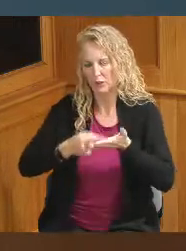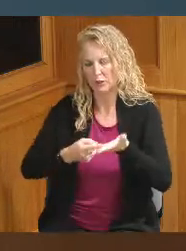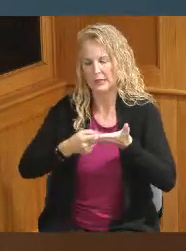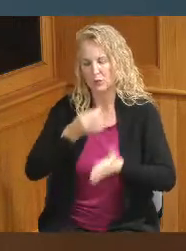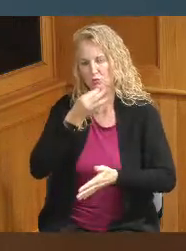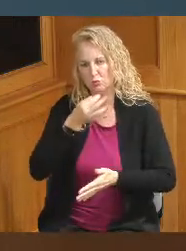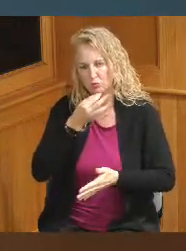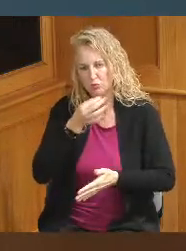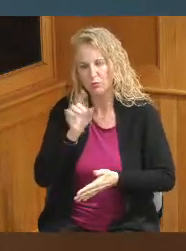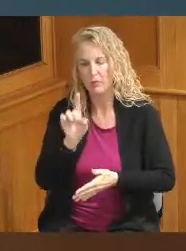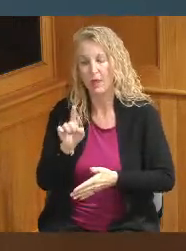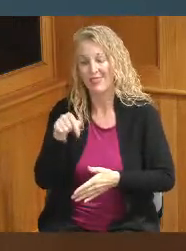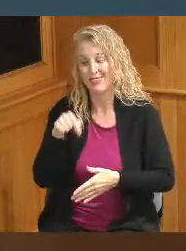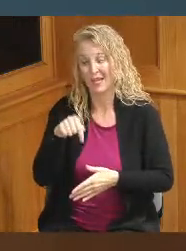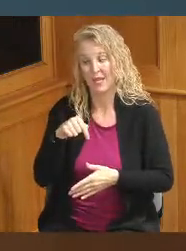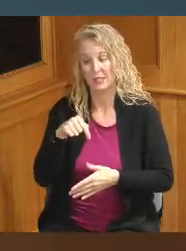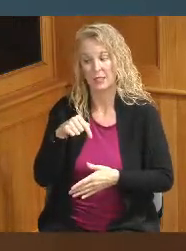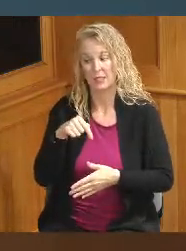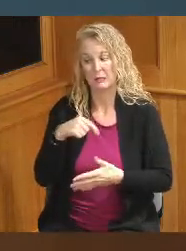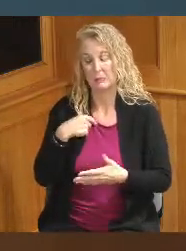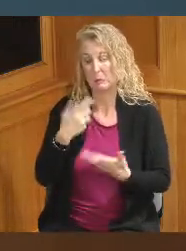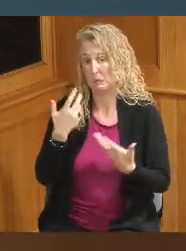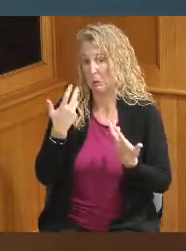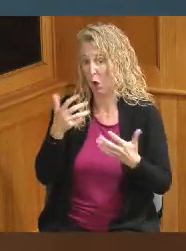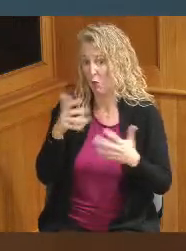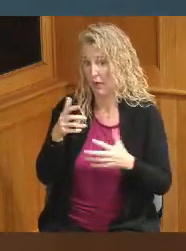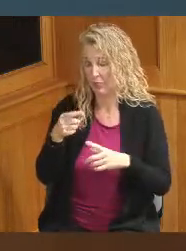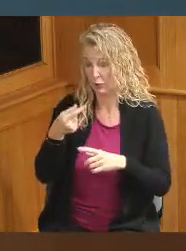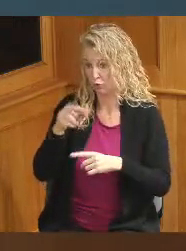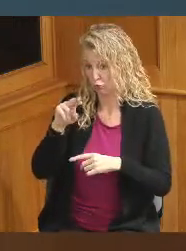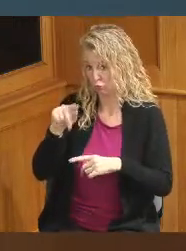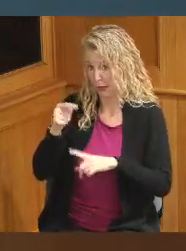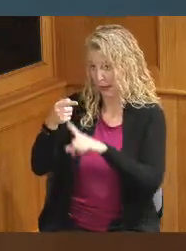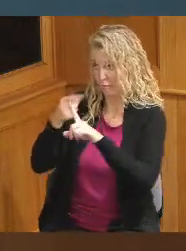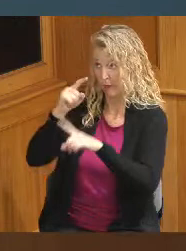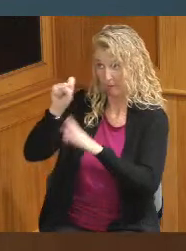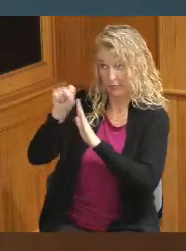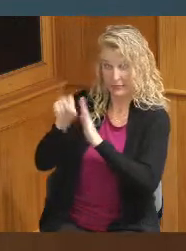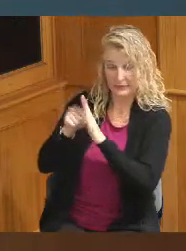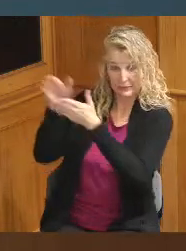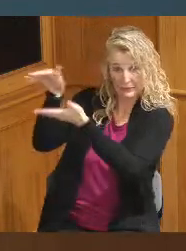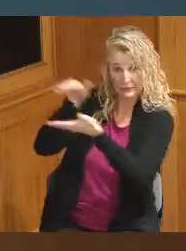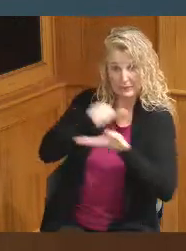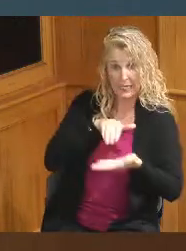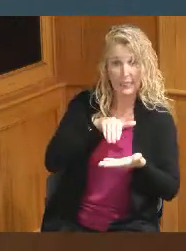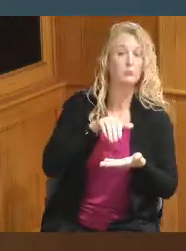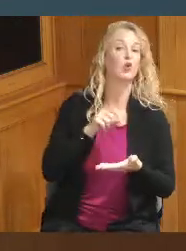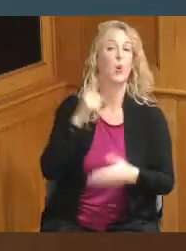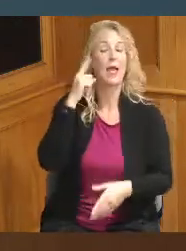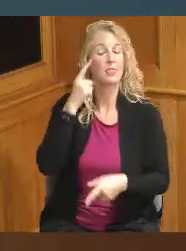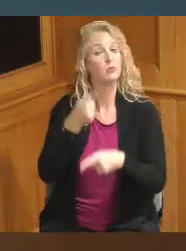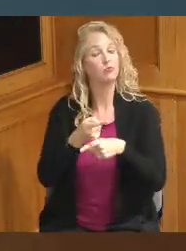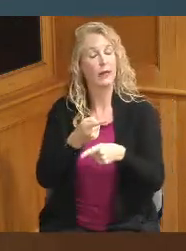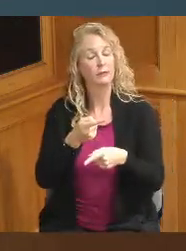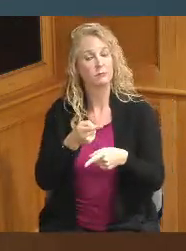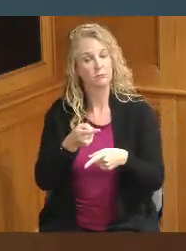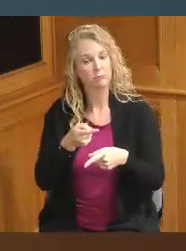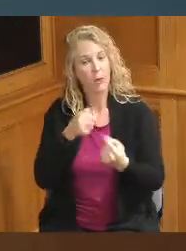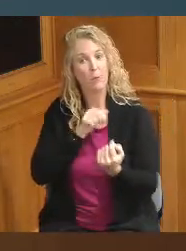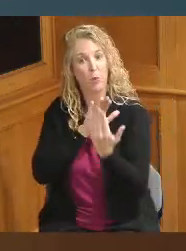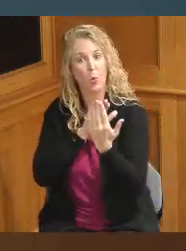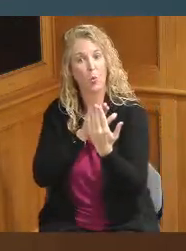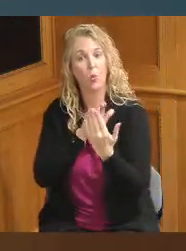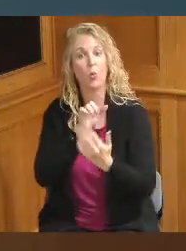that is done. But this one, I guess, was done because we were able to get a grant specifically for it. I think it's the right way to go. But I